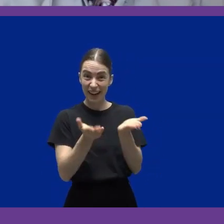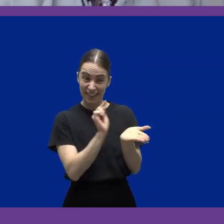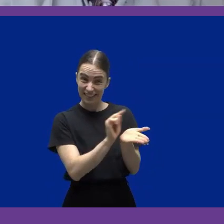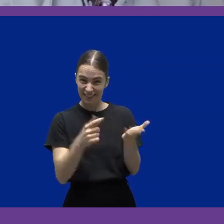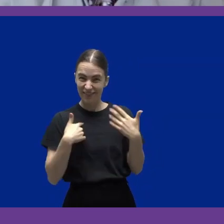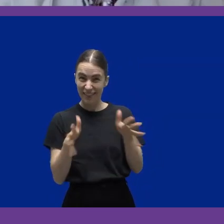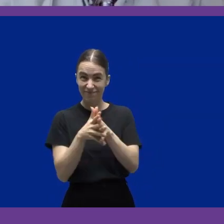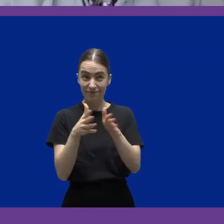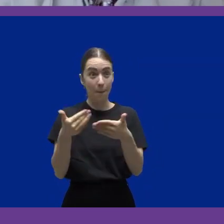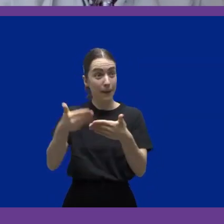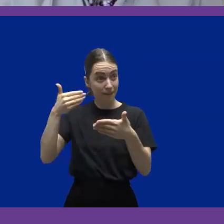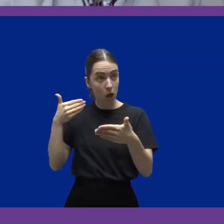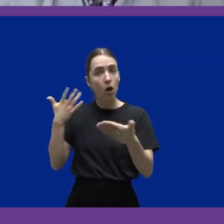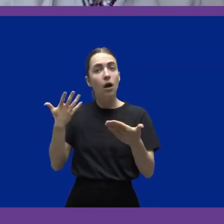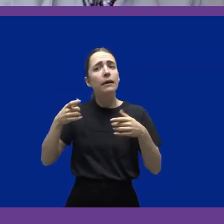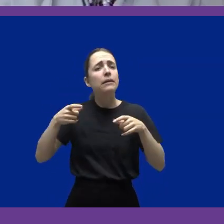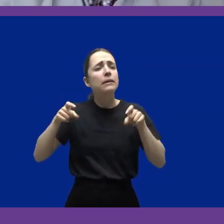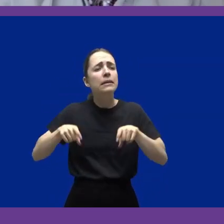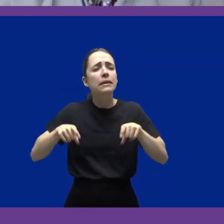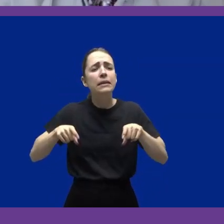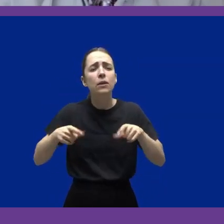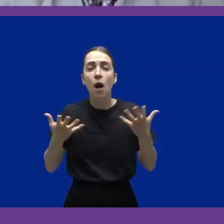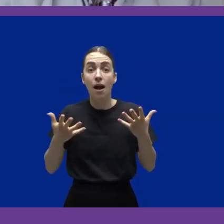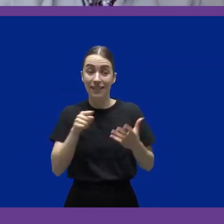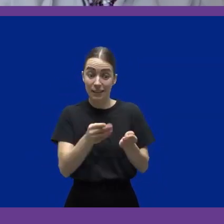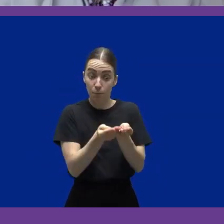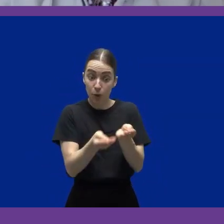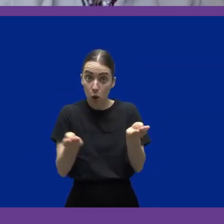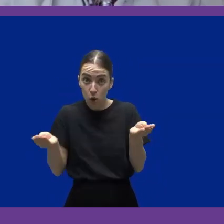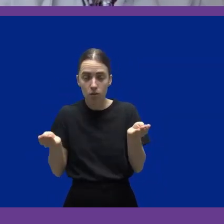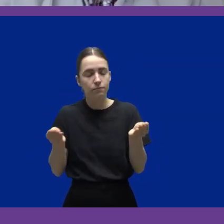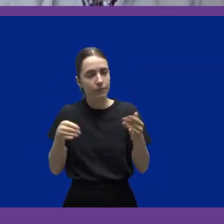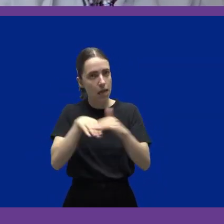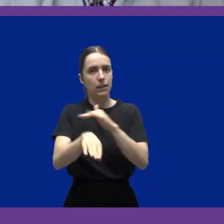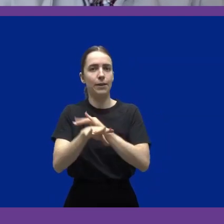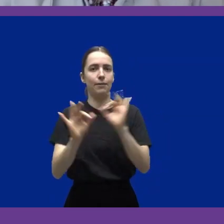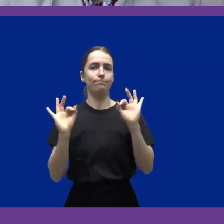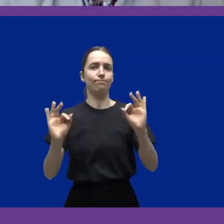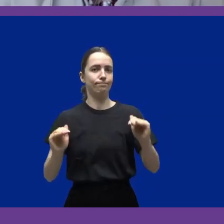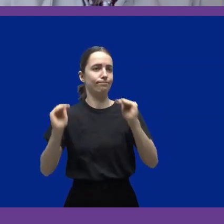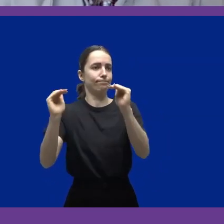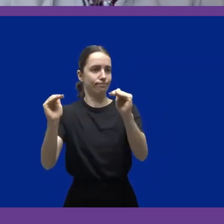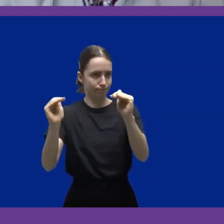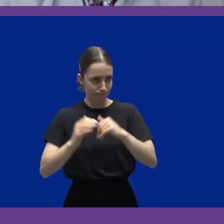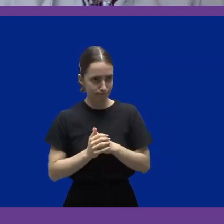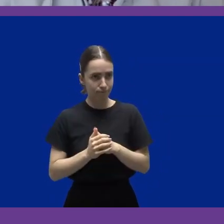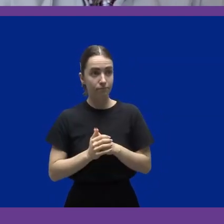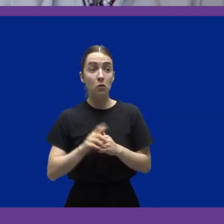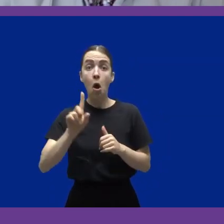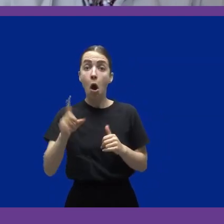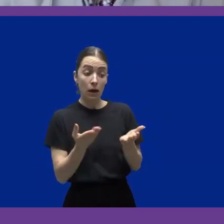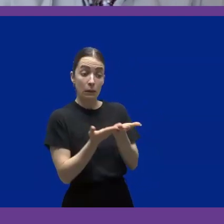needed to access those products, not only, but for example, we have the internet subscriptions, the electronic communication